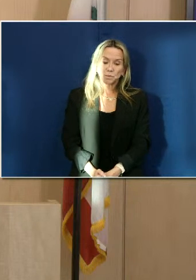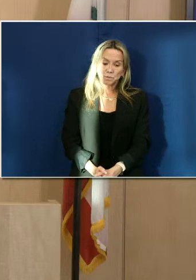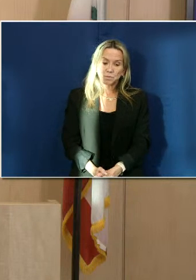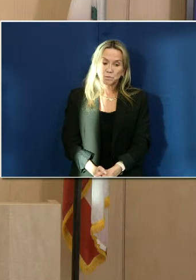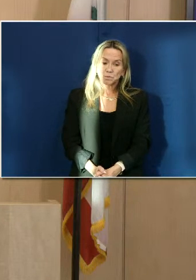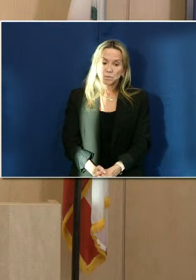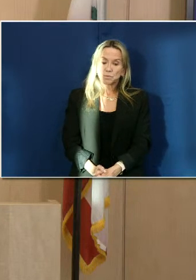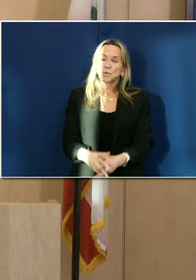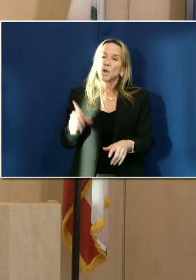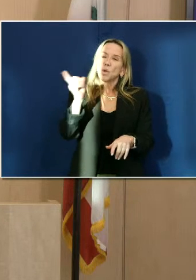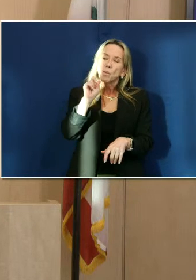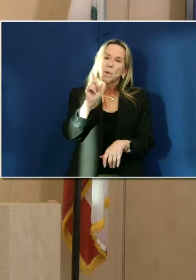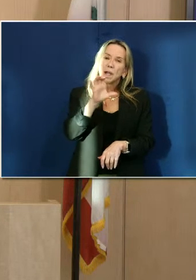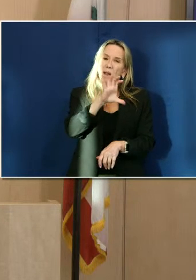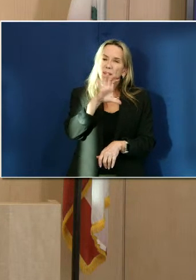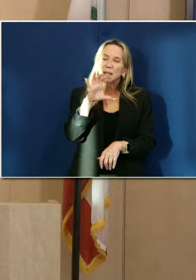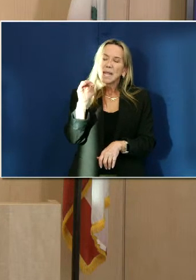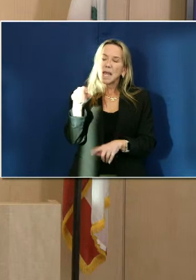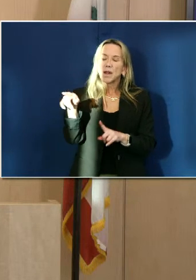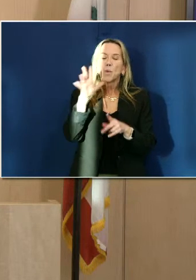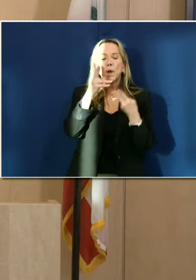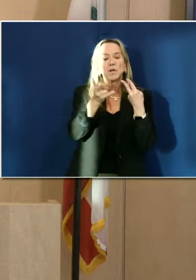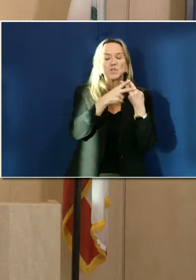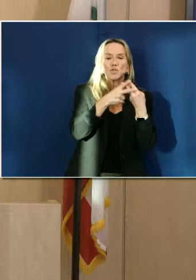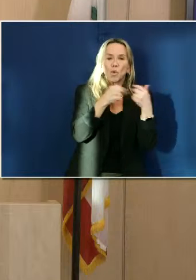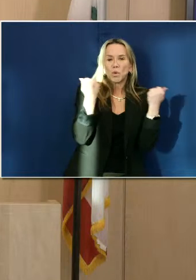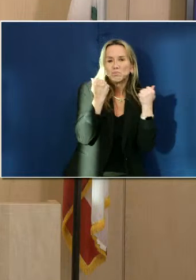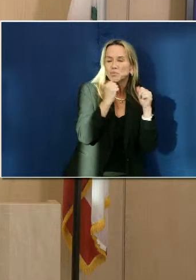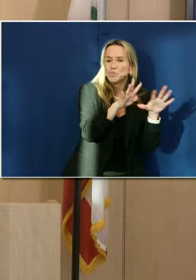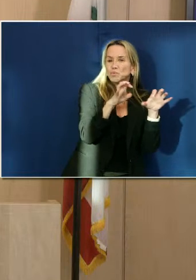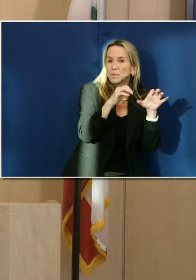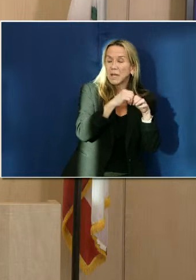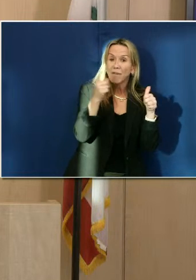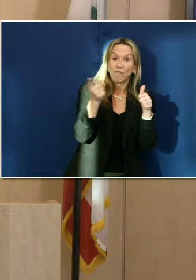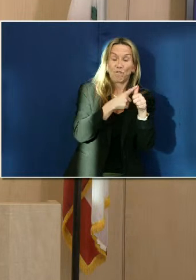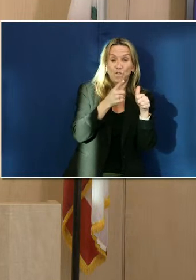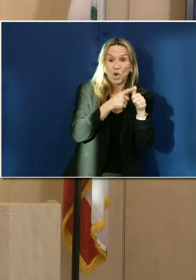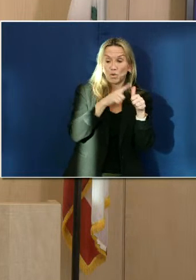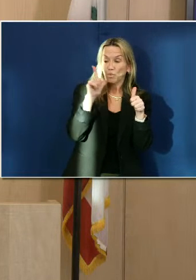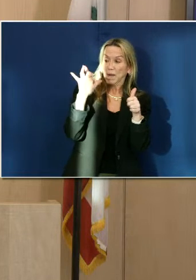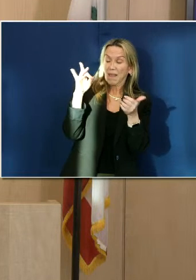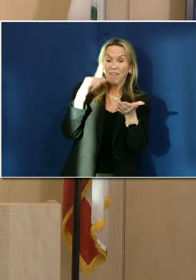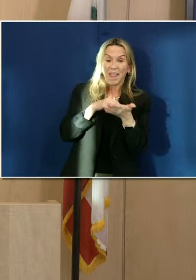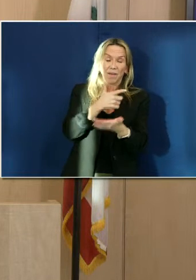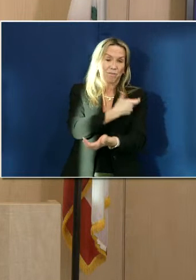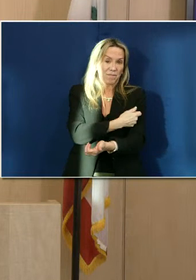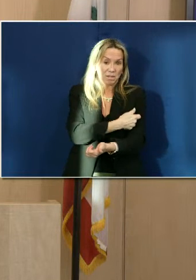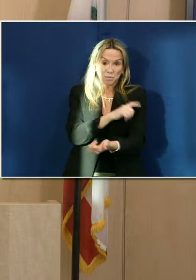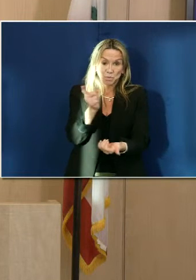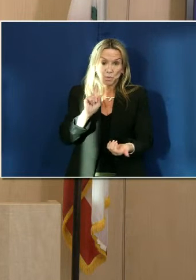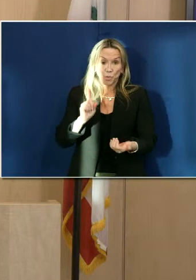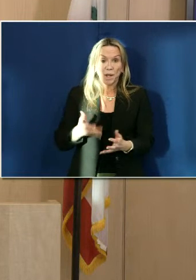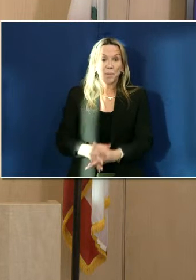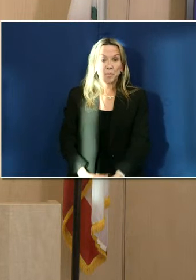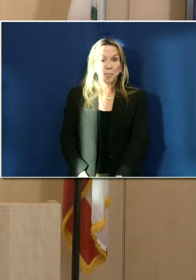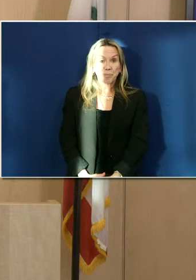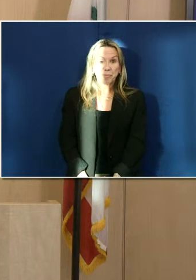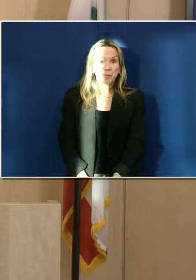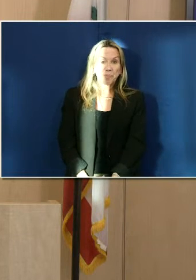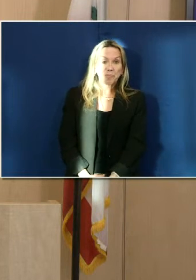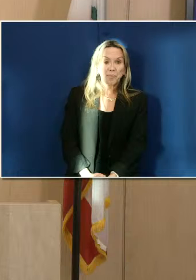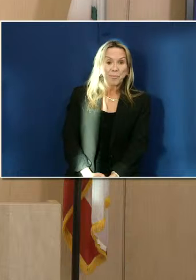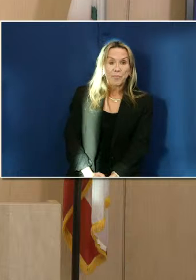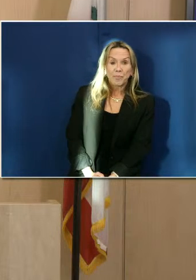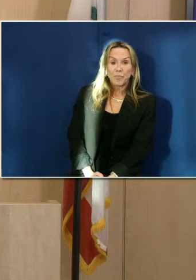will be storing the first shipment of vaccines? When will the county get its own freezers, and where will they be placed? So we're not going to give